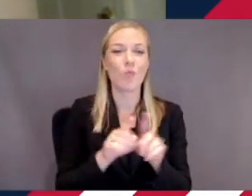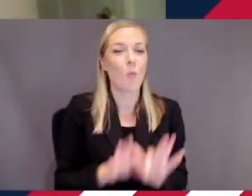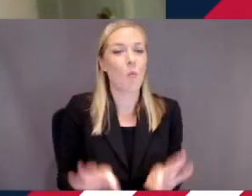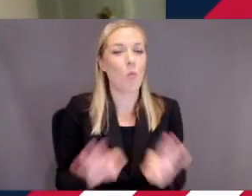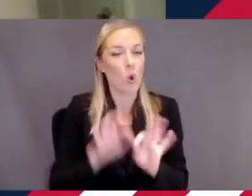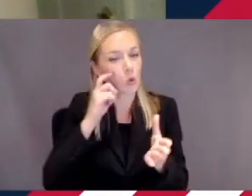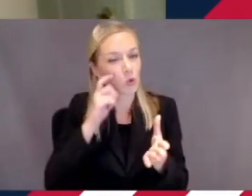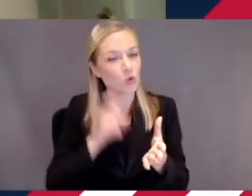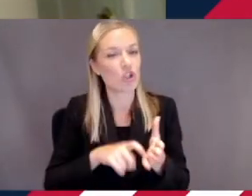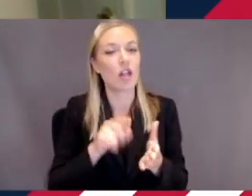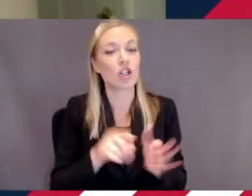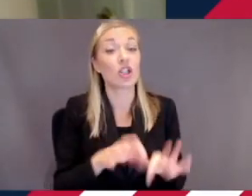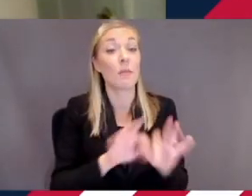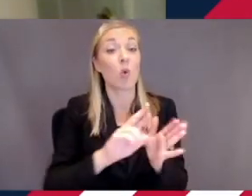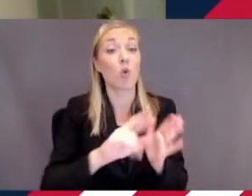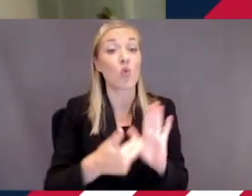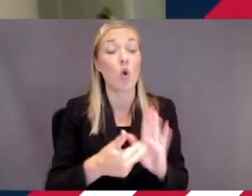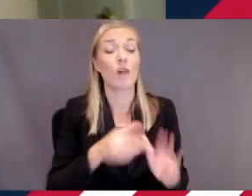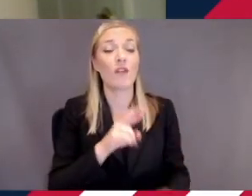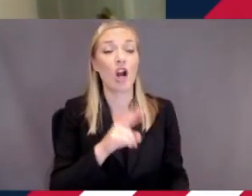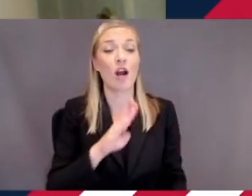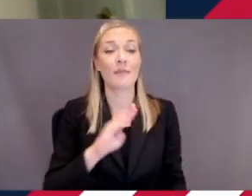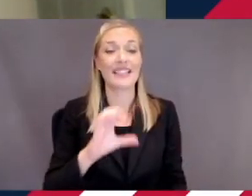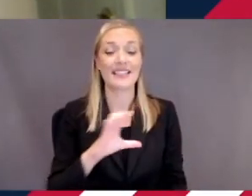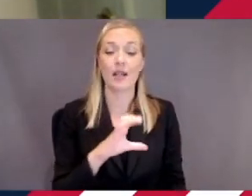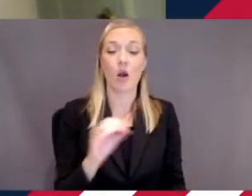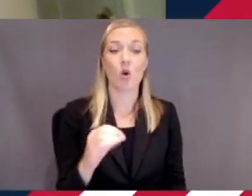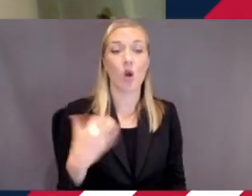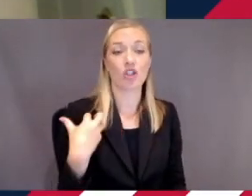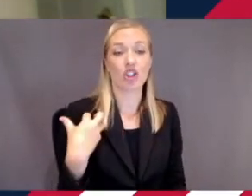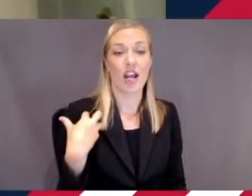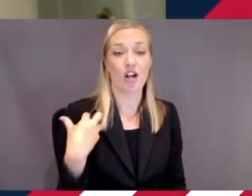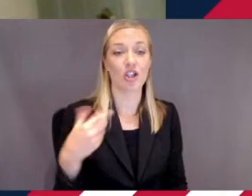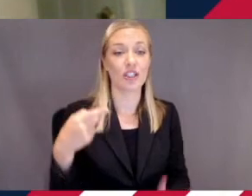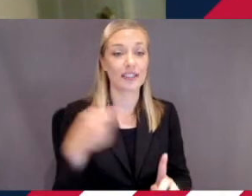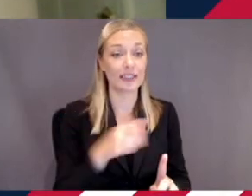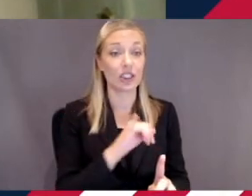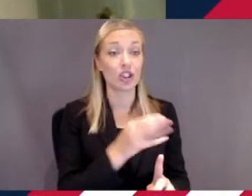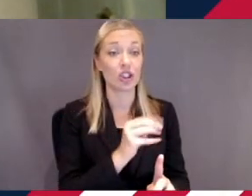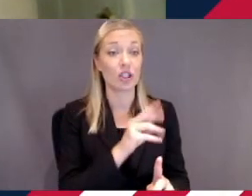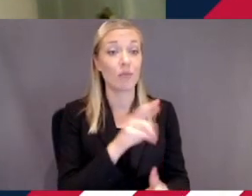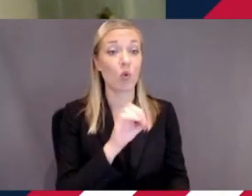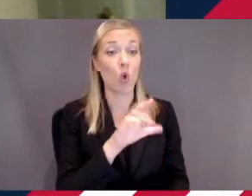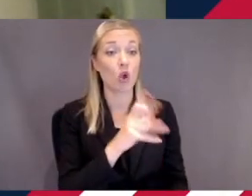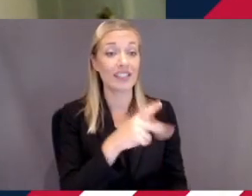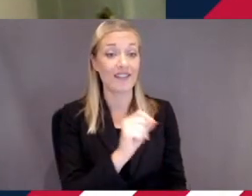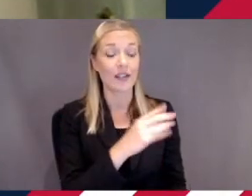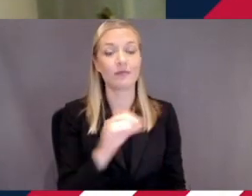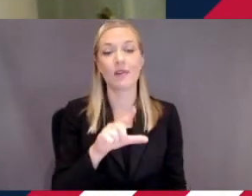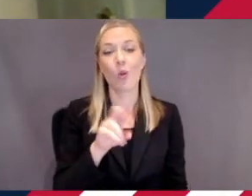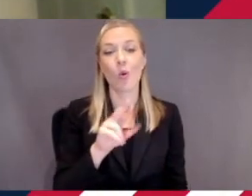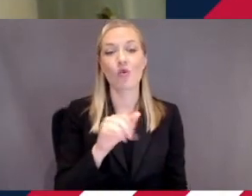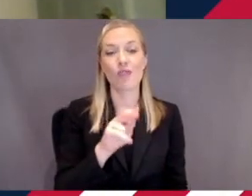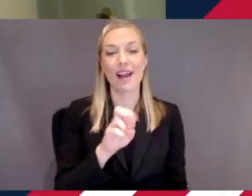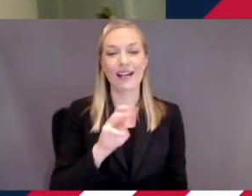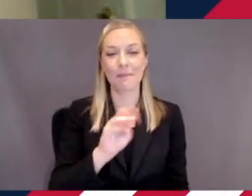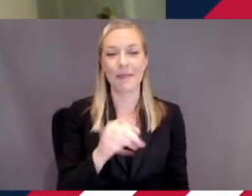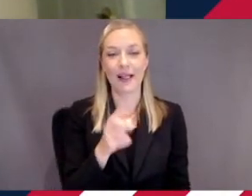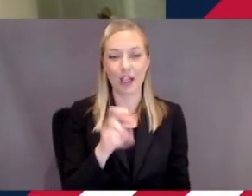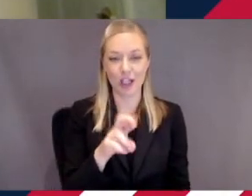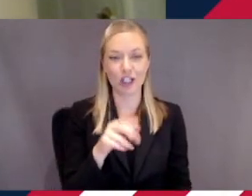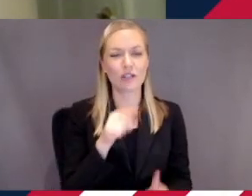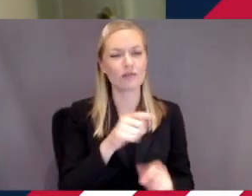RBC co-chairs, Jim Roosevelt and Lorraine Miller, for creating a fair and inclusive process for consideration of these important